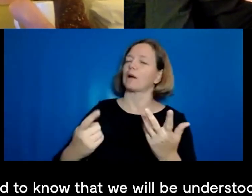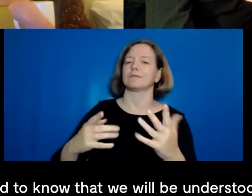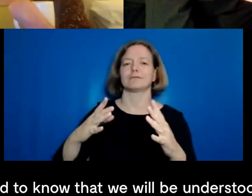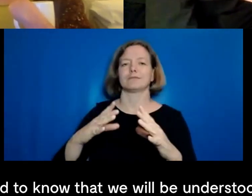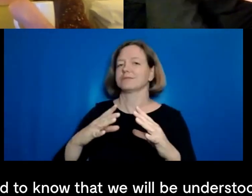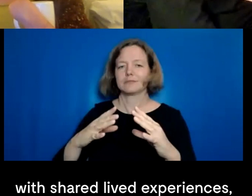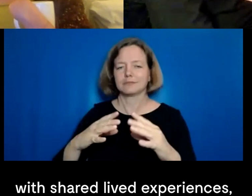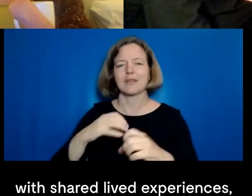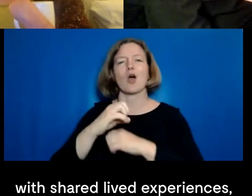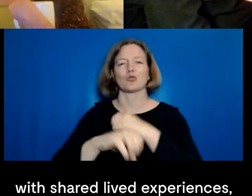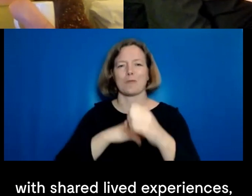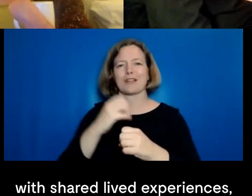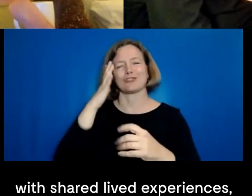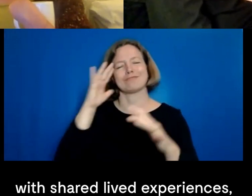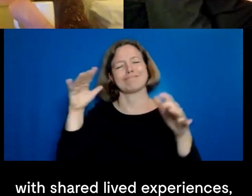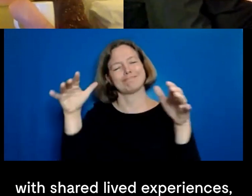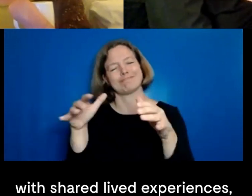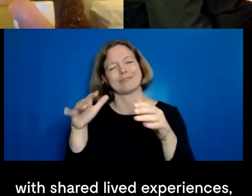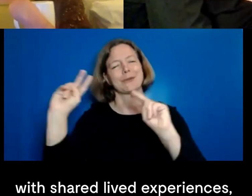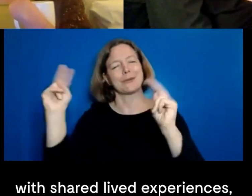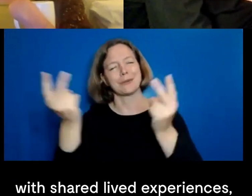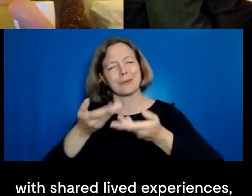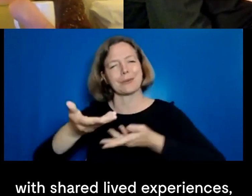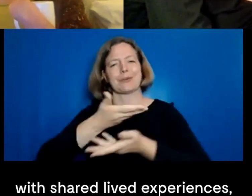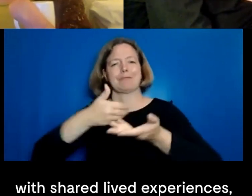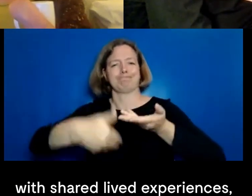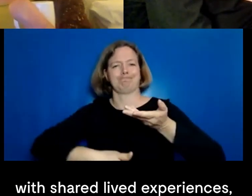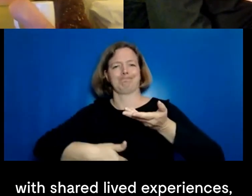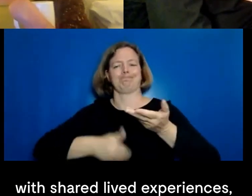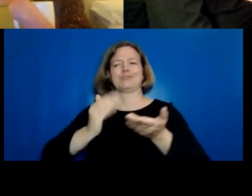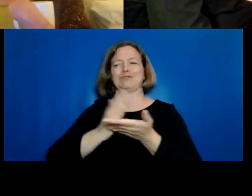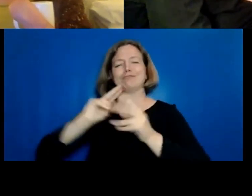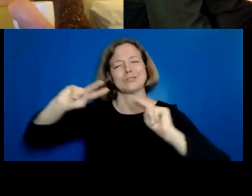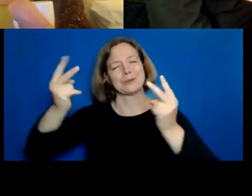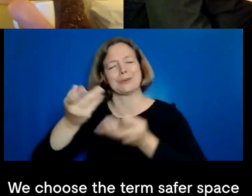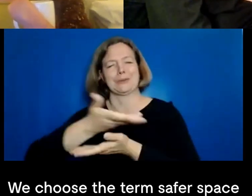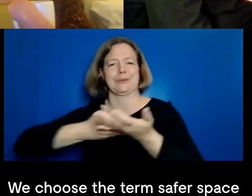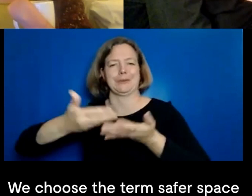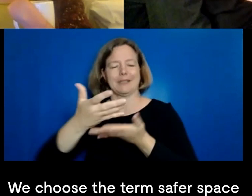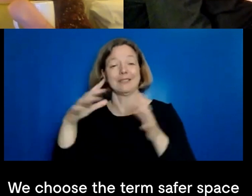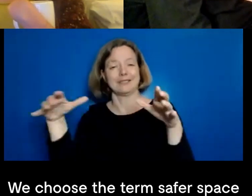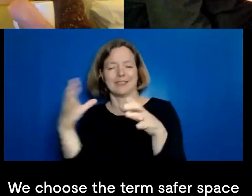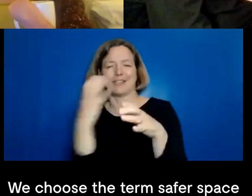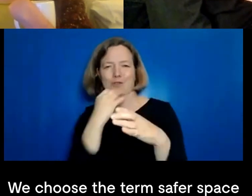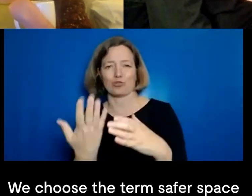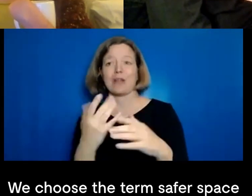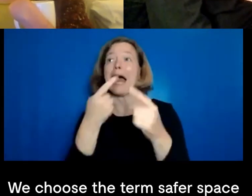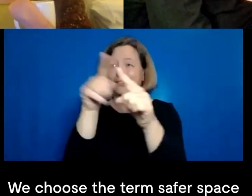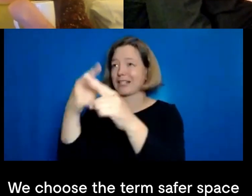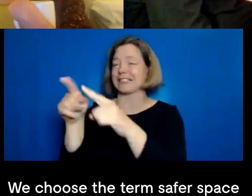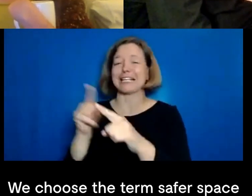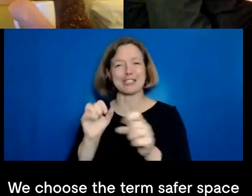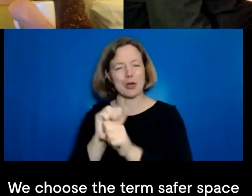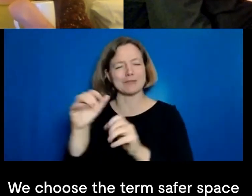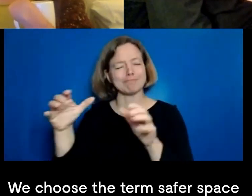understood and held by those with shared lived experiences, even across our many differences. We choose the term safer space